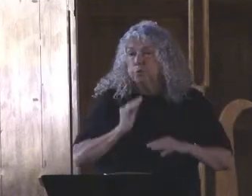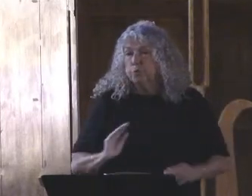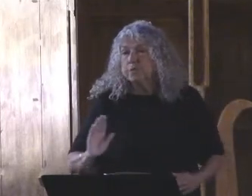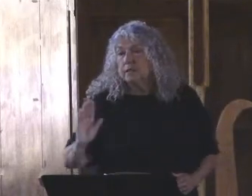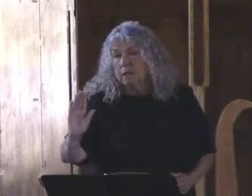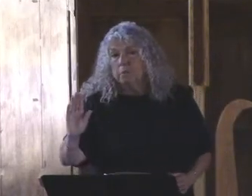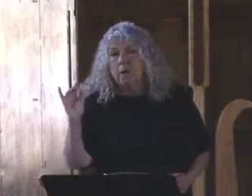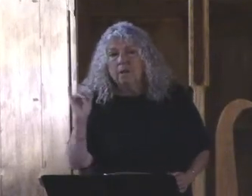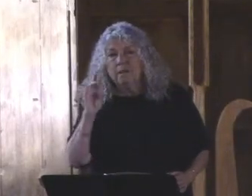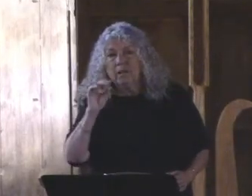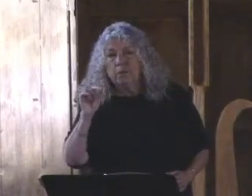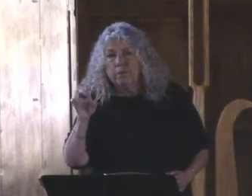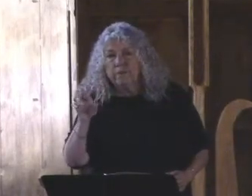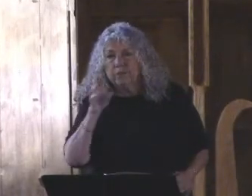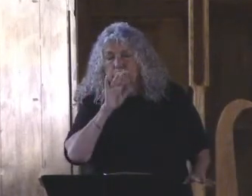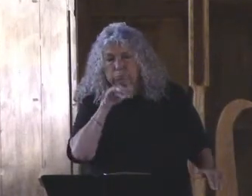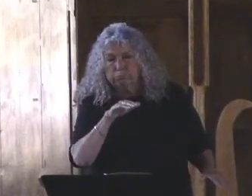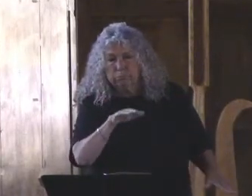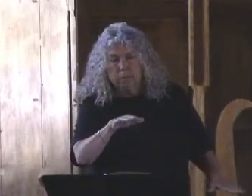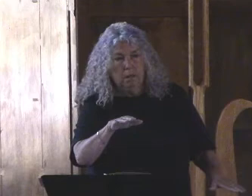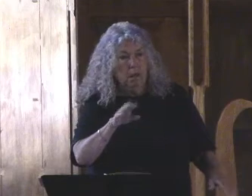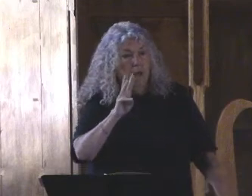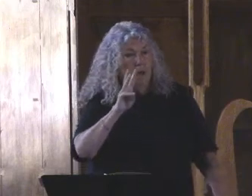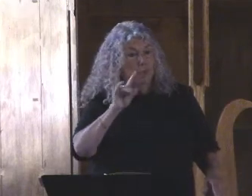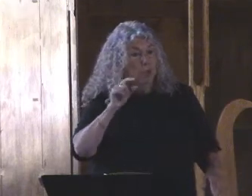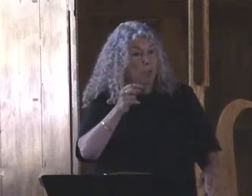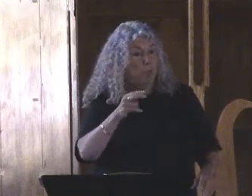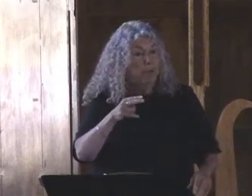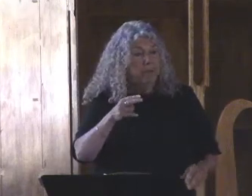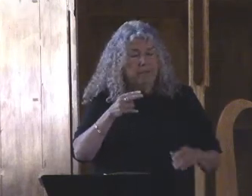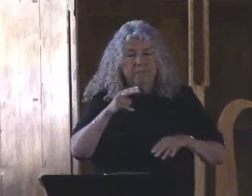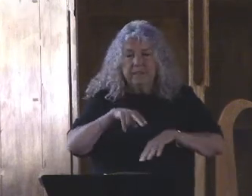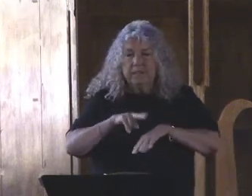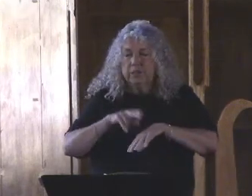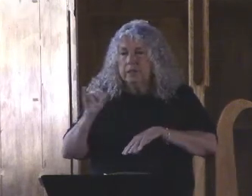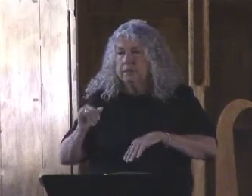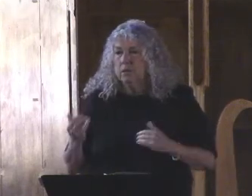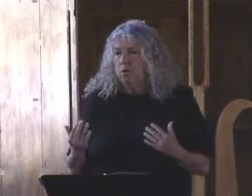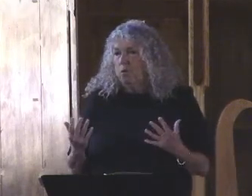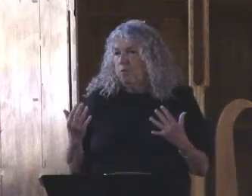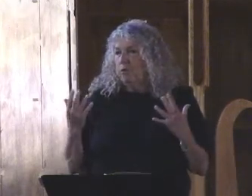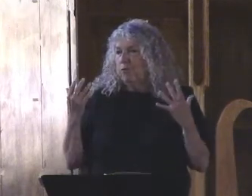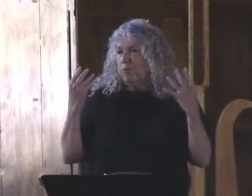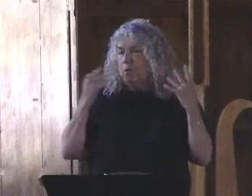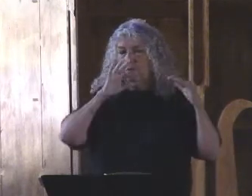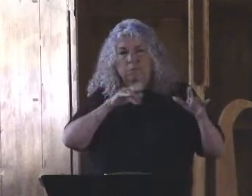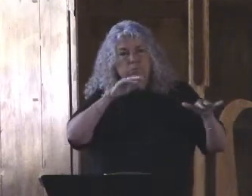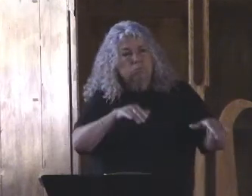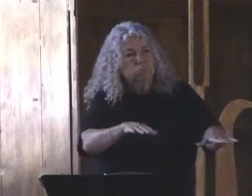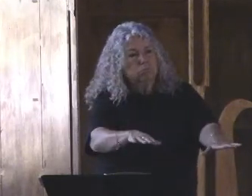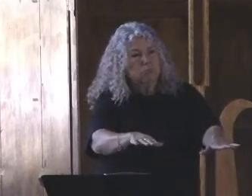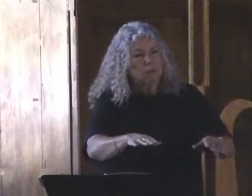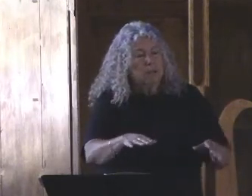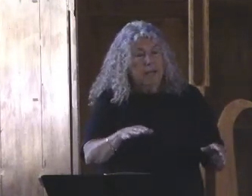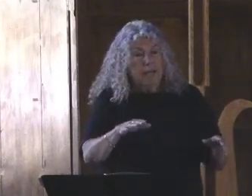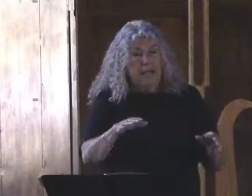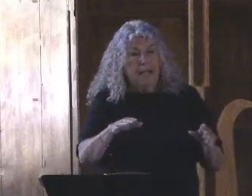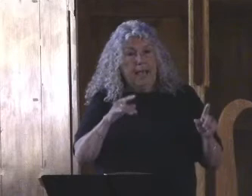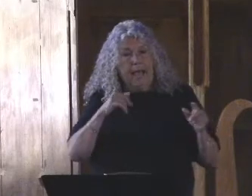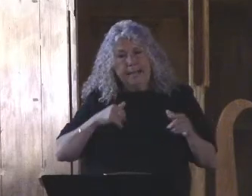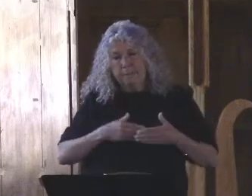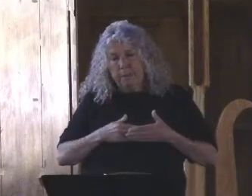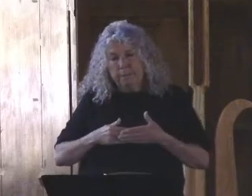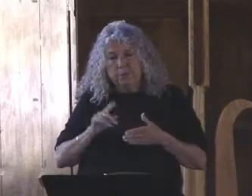Jerusalem like a river, and the wealth of the nations like an overflowing torrent. As